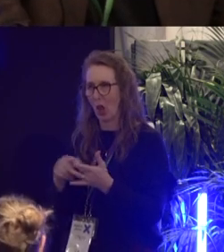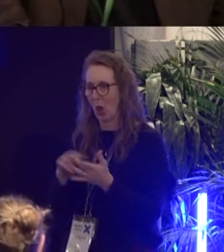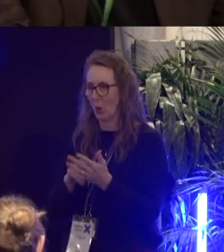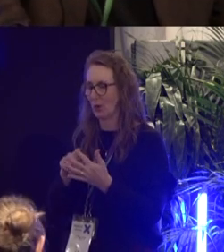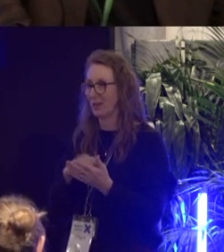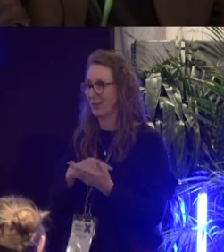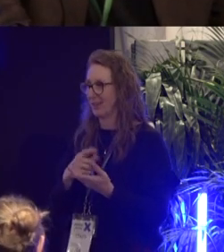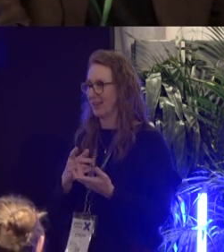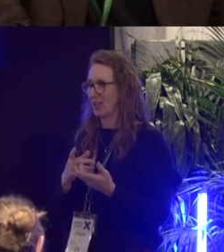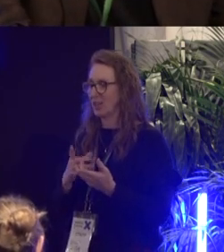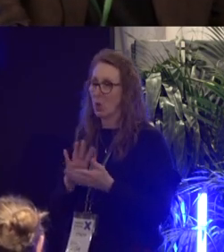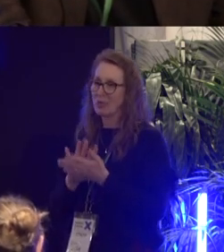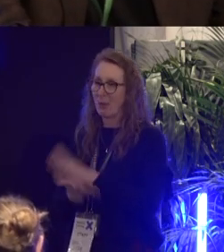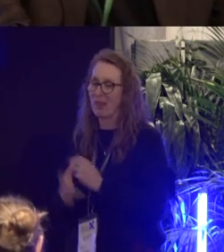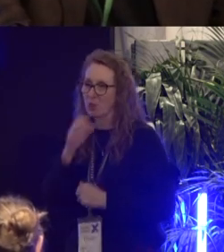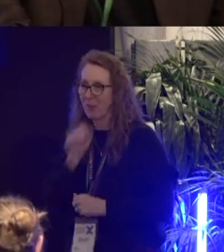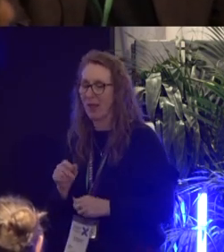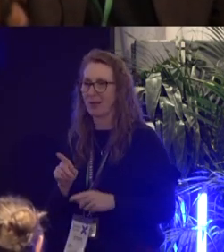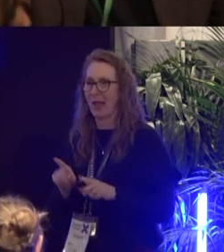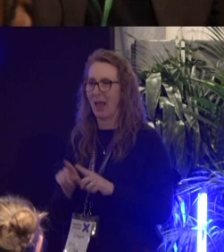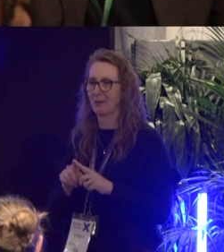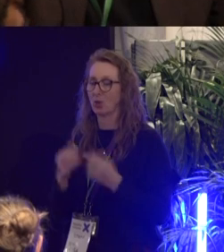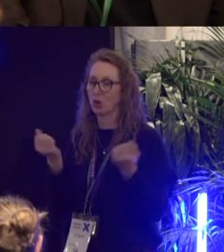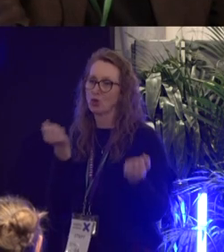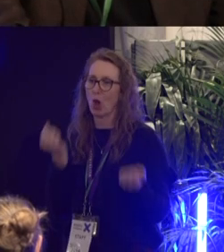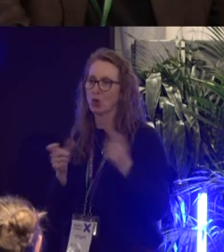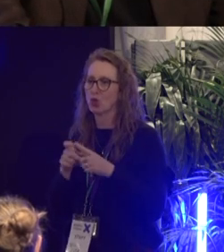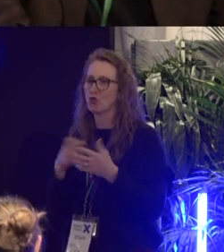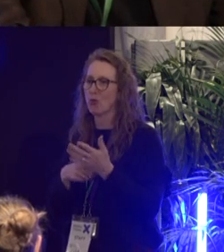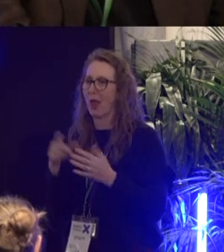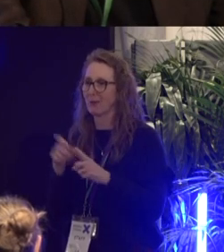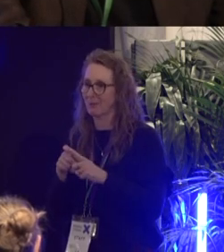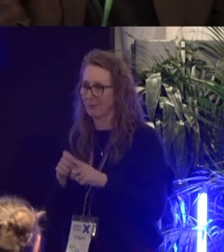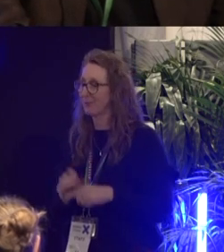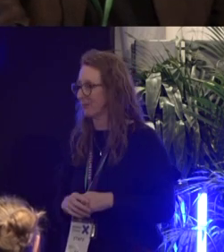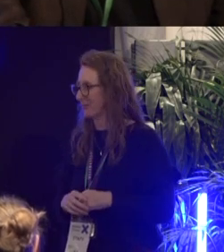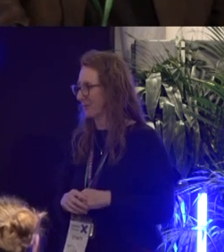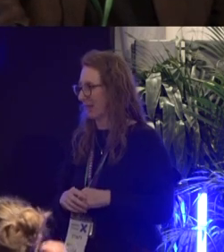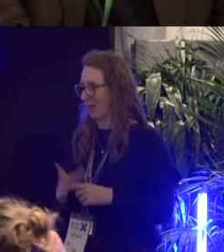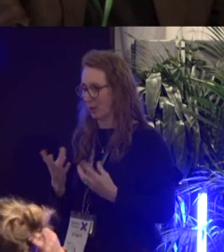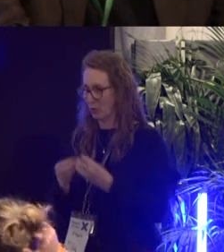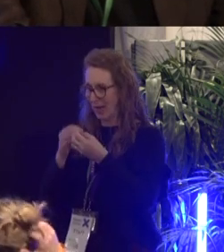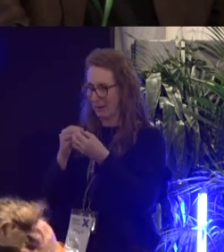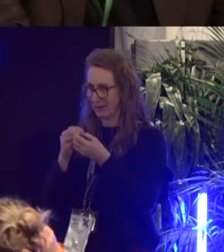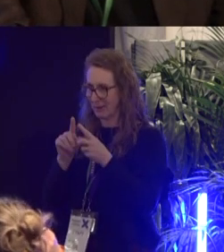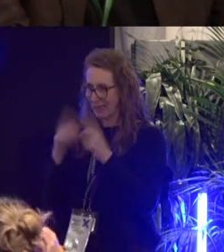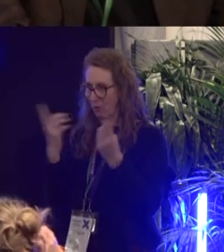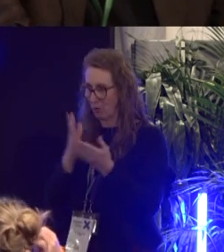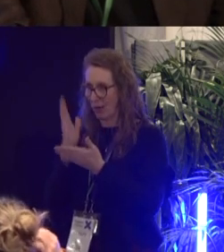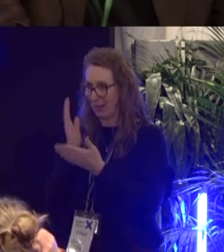yep. The perspective of the world that both of those films sort of created and generated, and how they